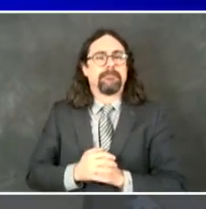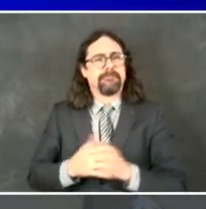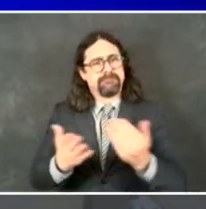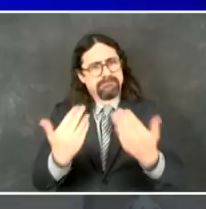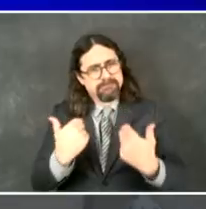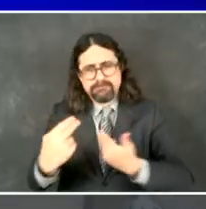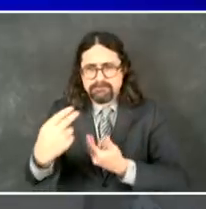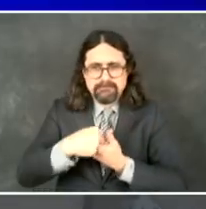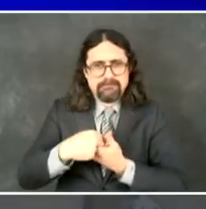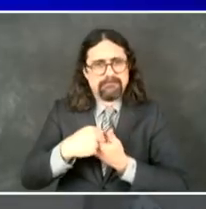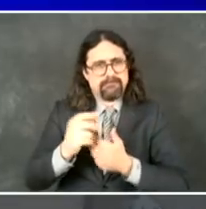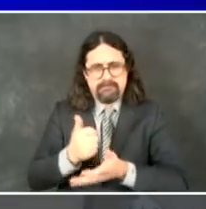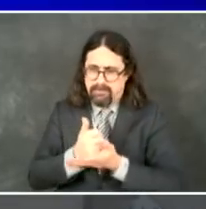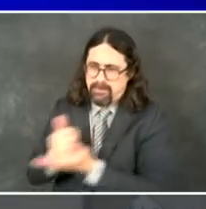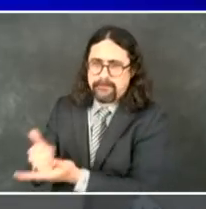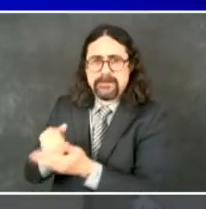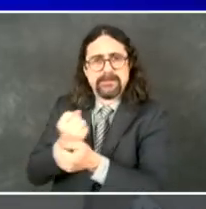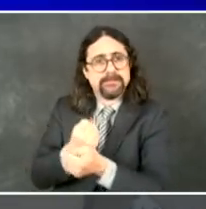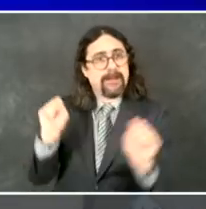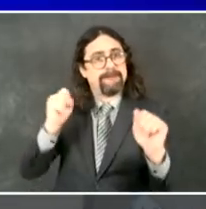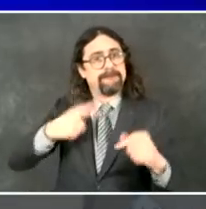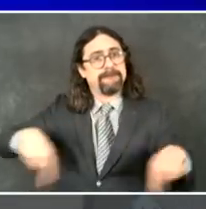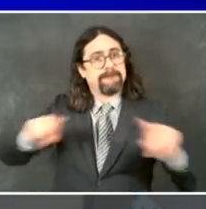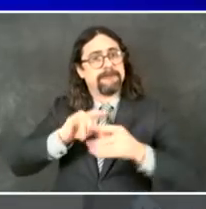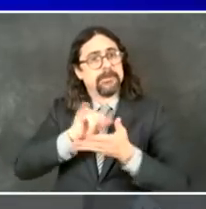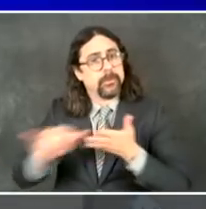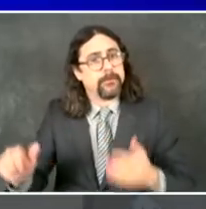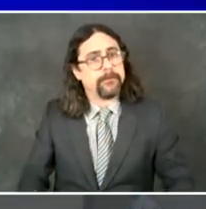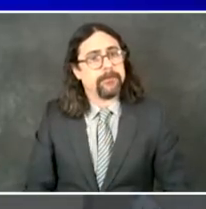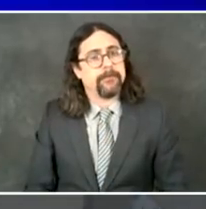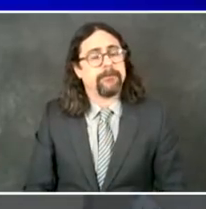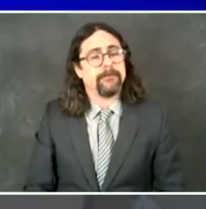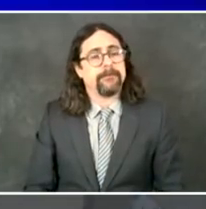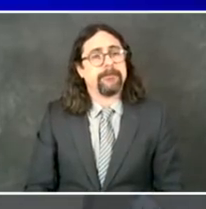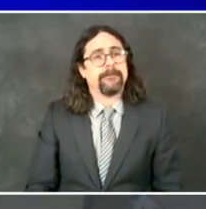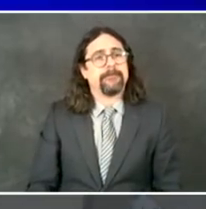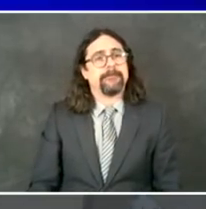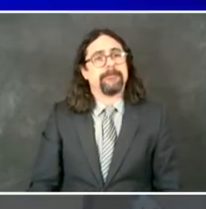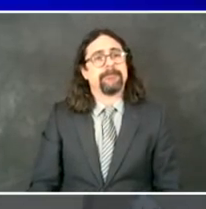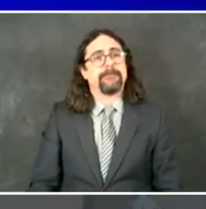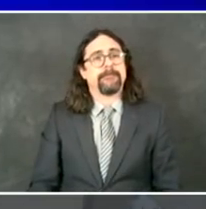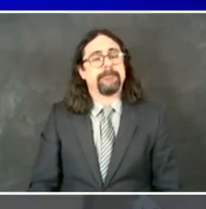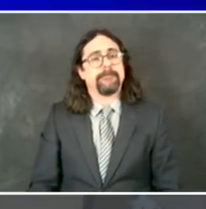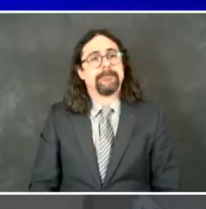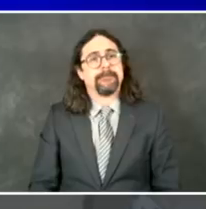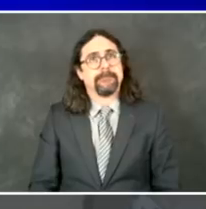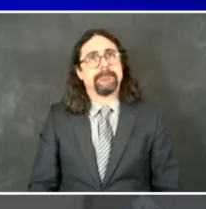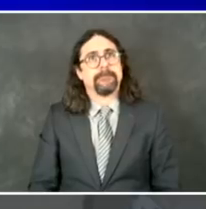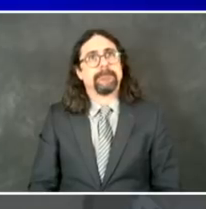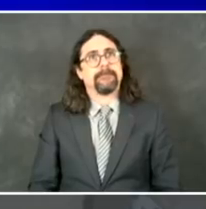Let me switch to a couple of other important topics before I talk about the daily indicators.